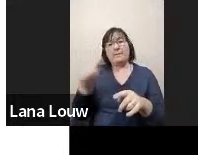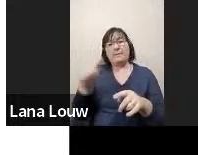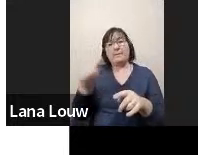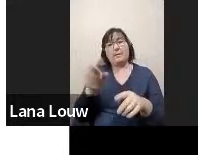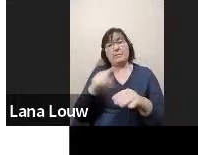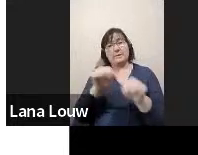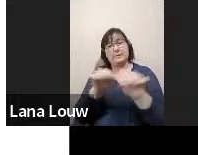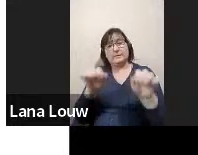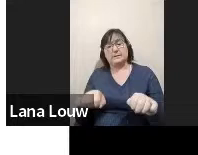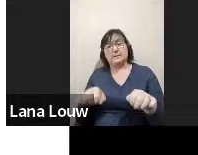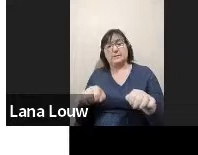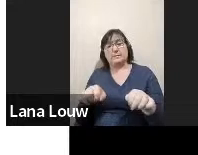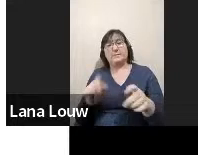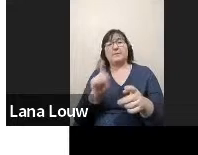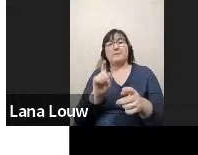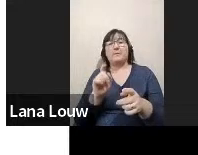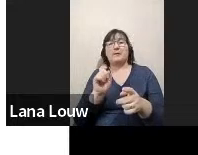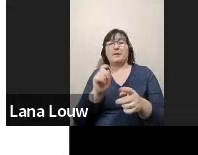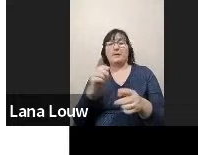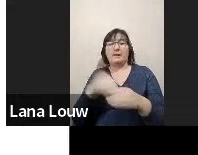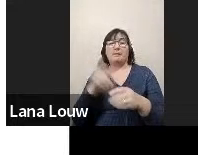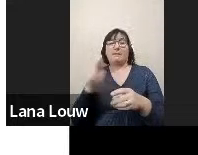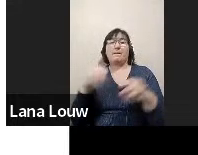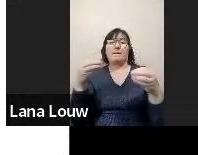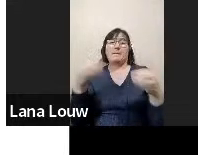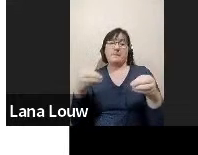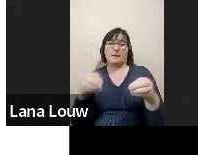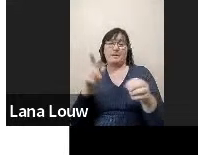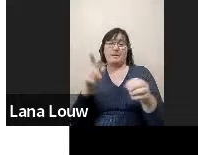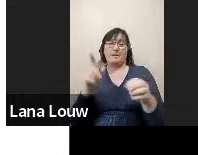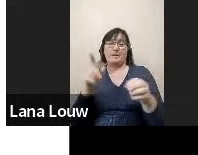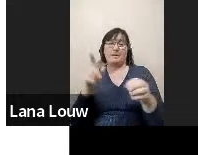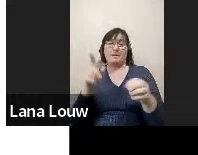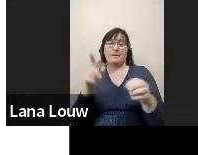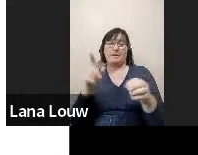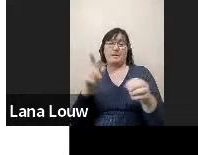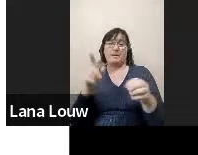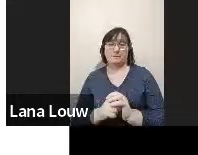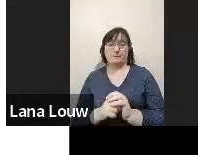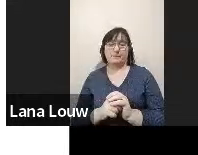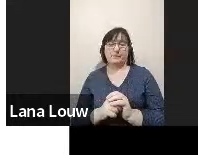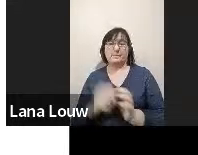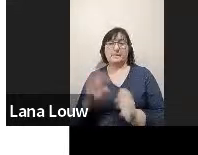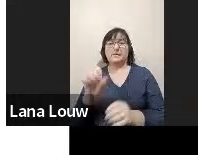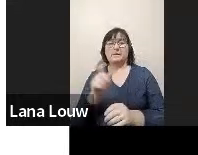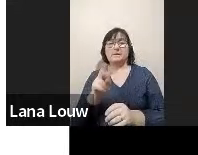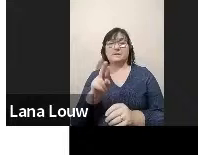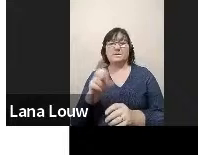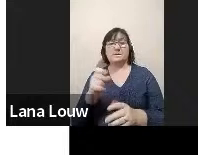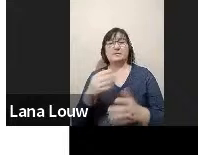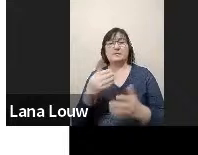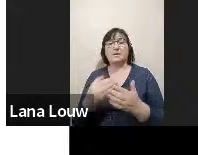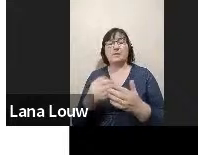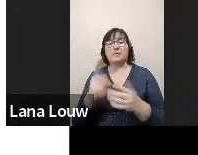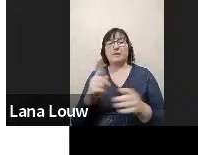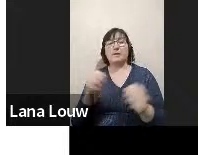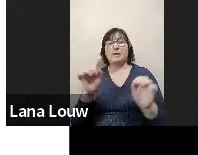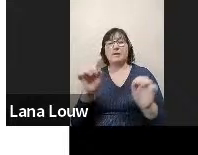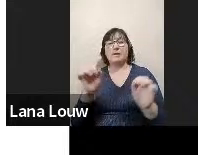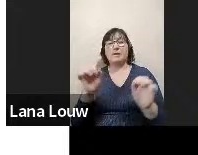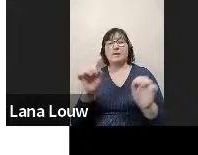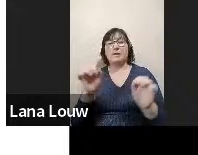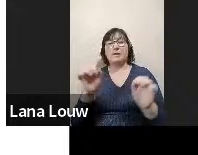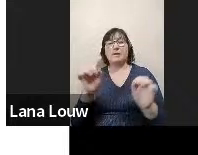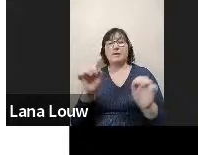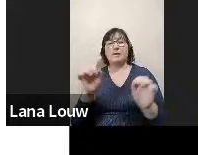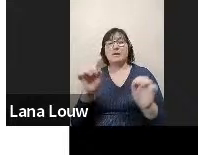they represent. Okay. Now, SARS will only allow activation of a tax practitioner as a registered representative